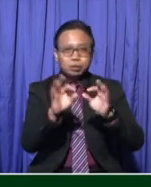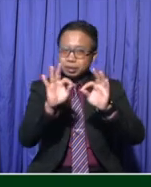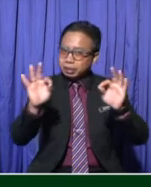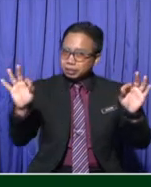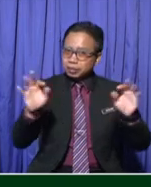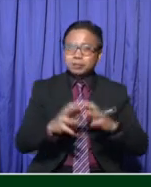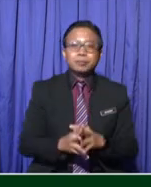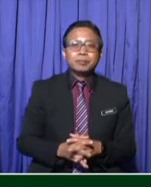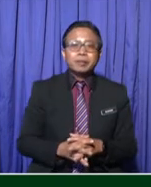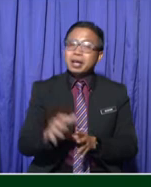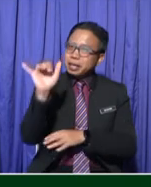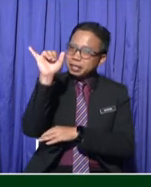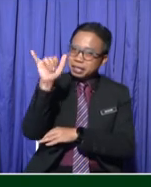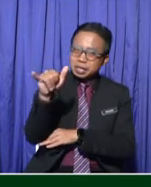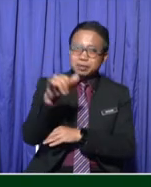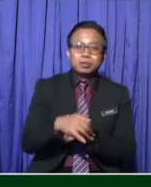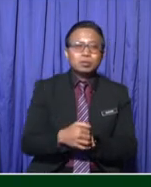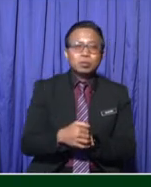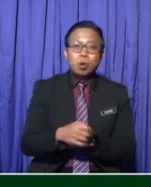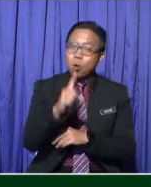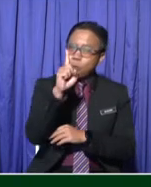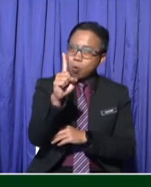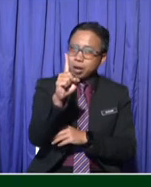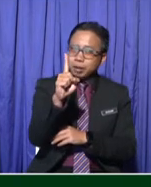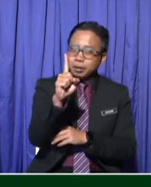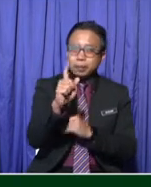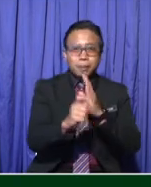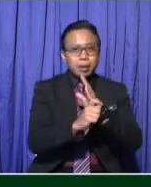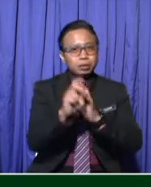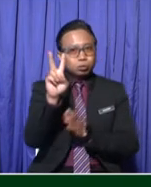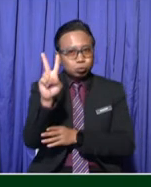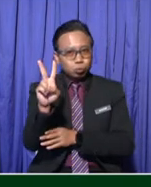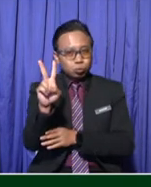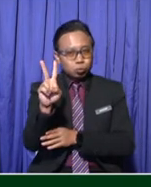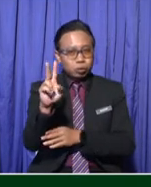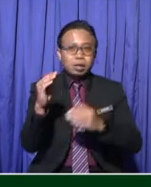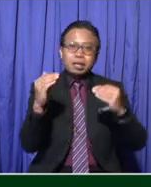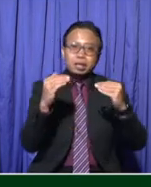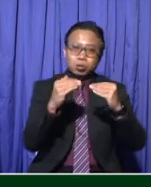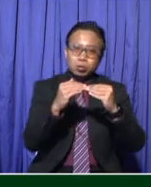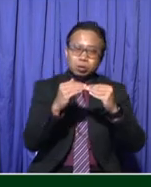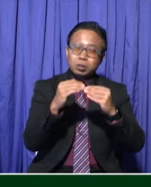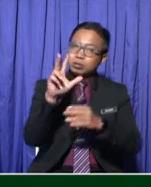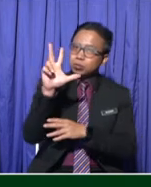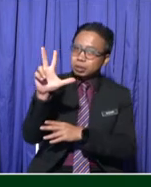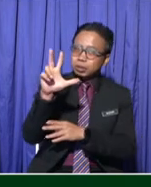Yes. 1 plus 2 equals